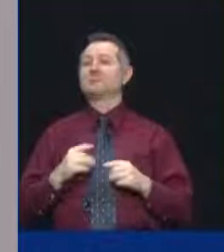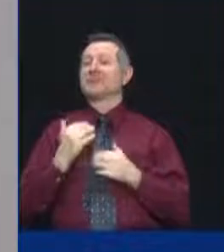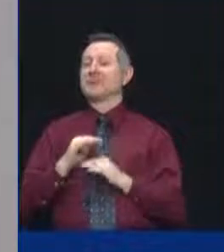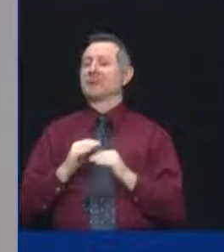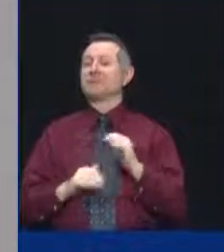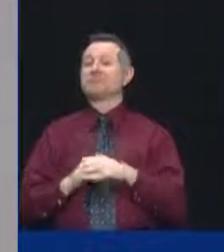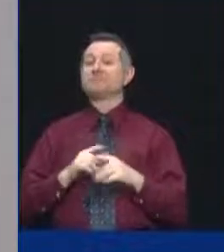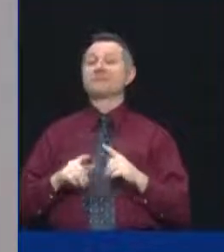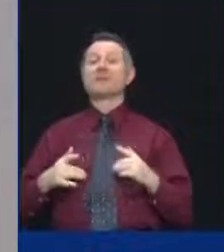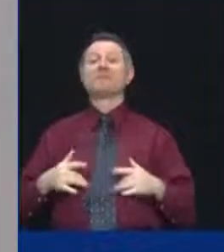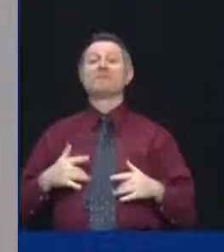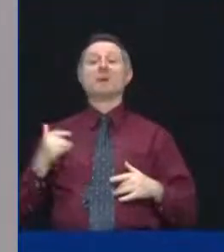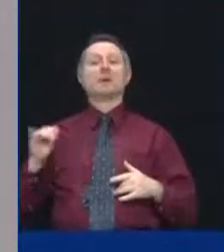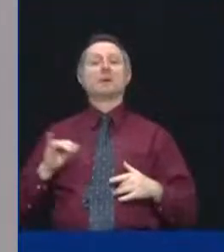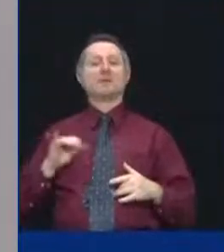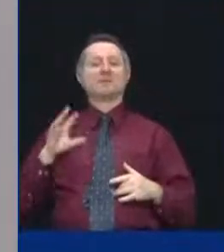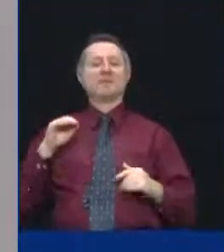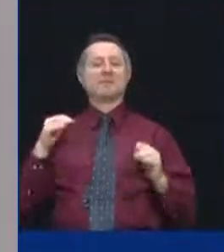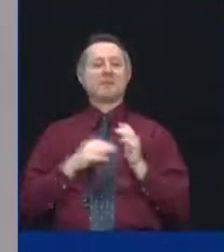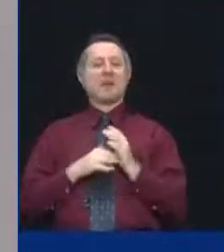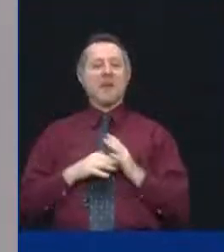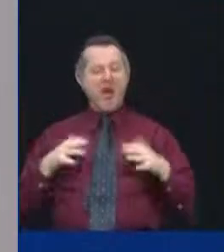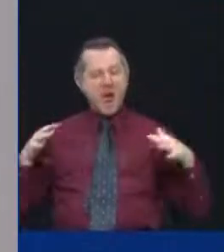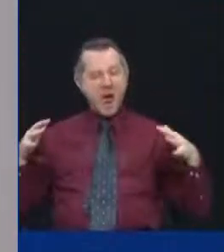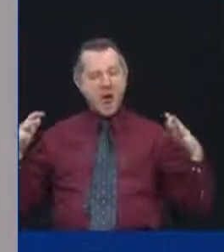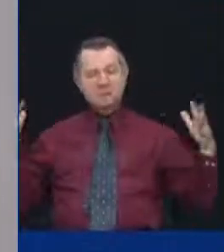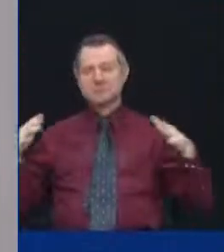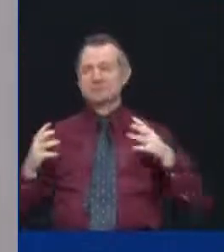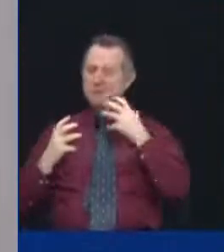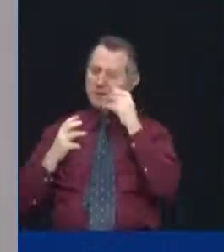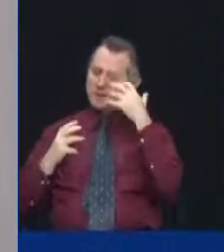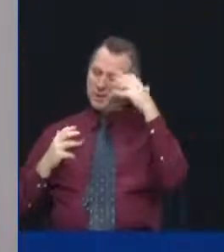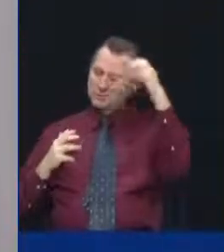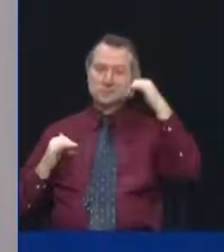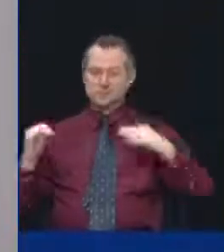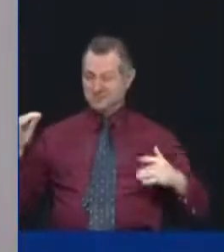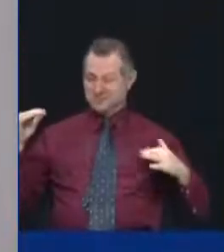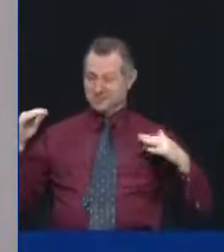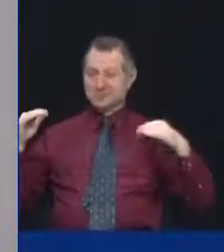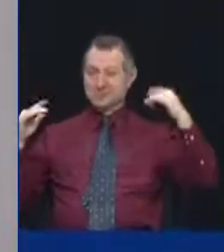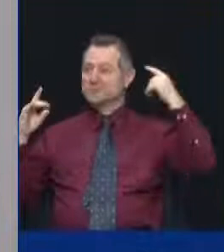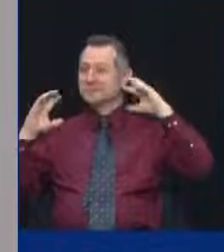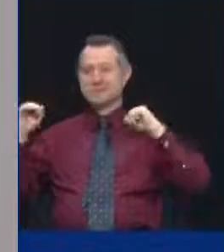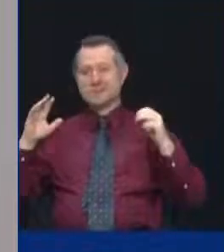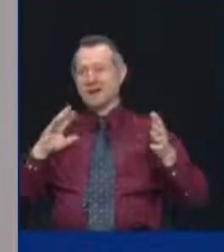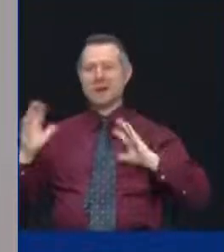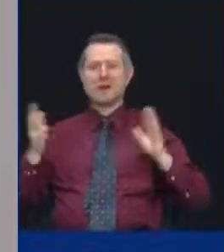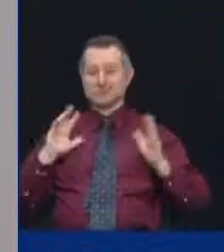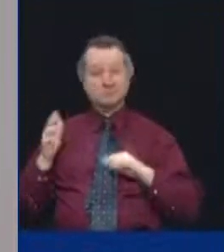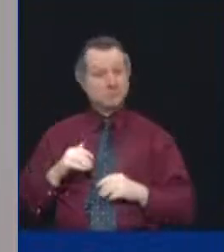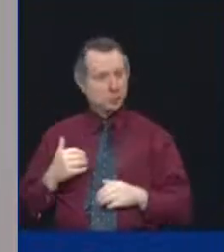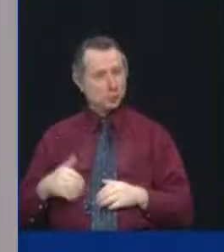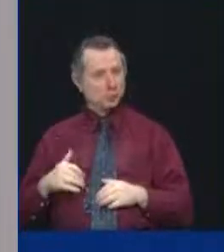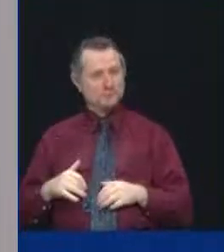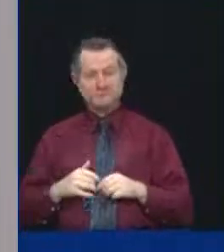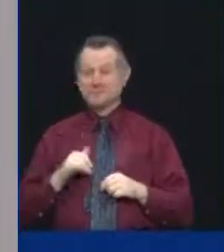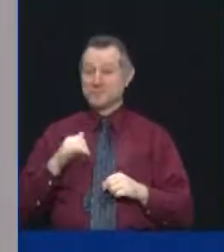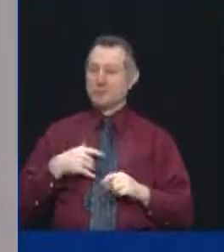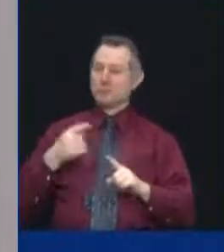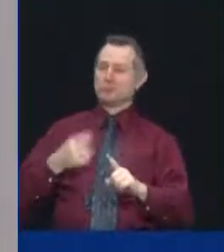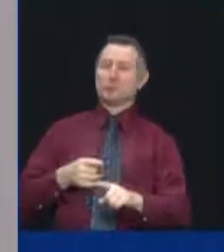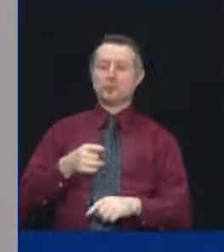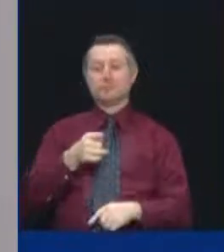cheering, doing some other things from start to finish, and that's what it's all about. And it gave all of